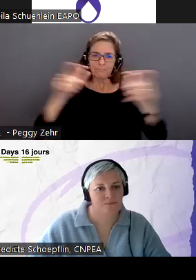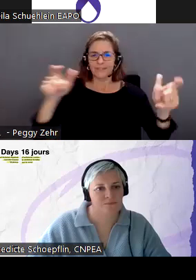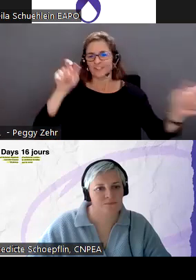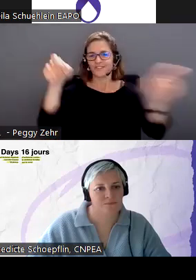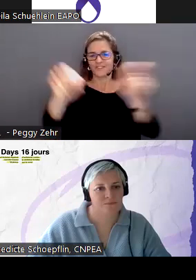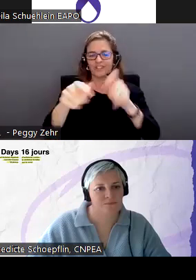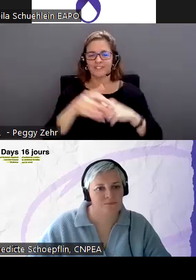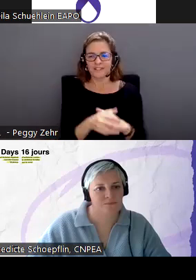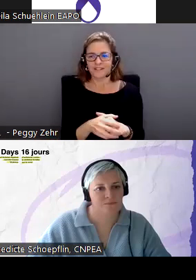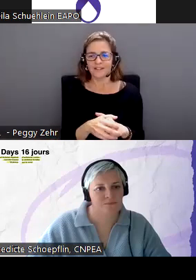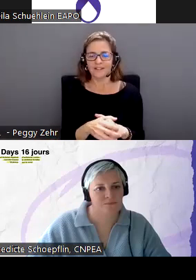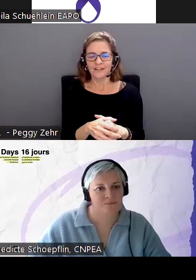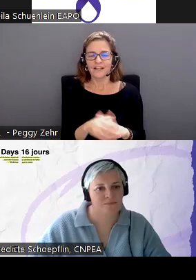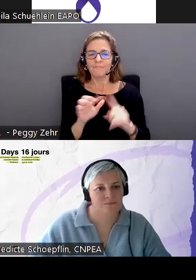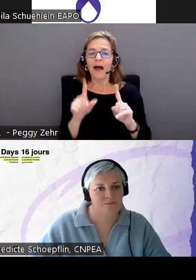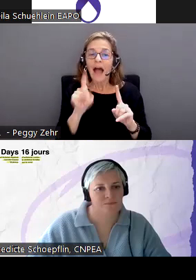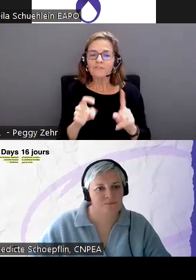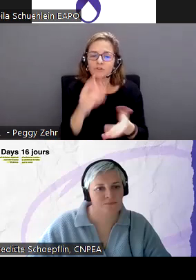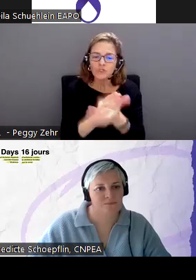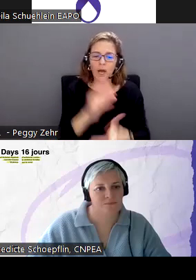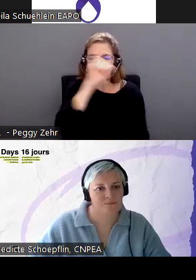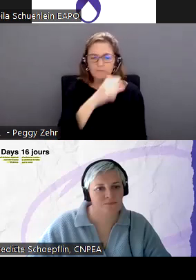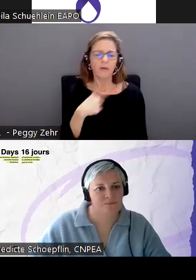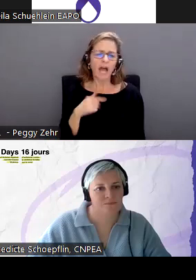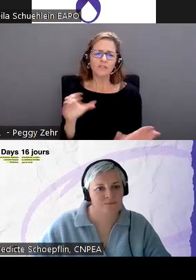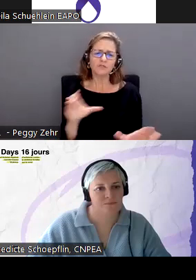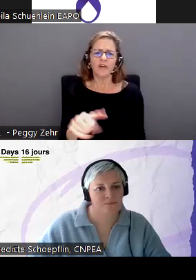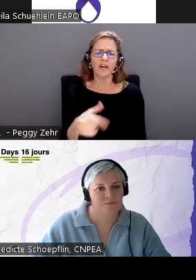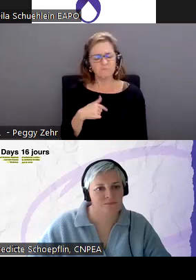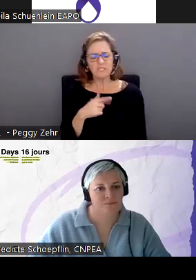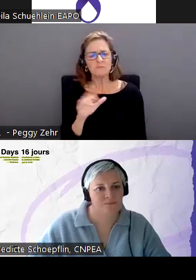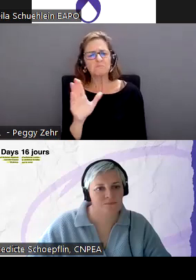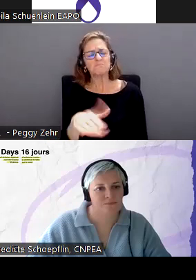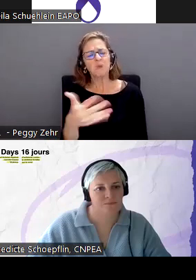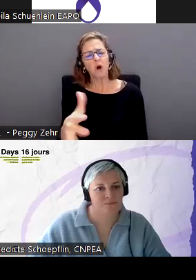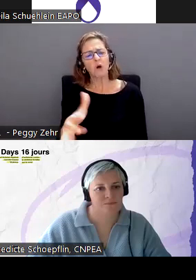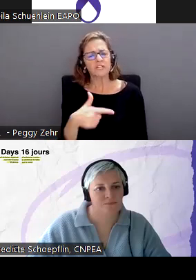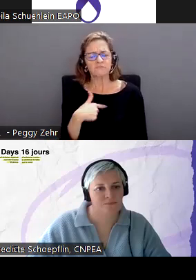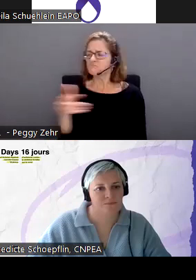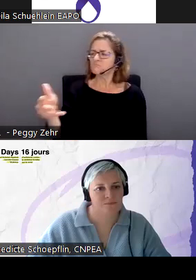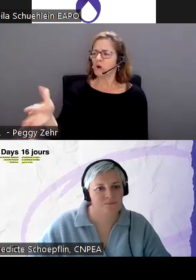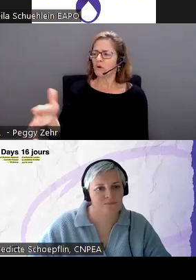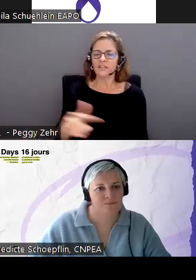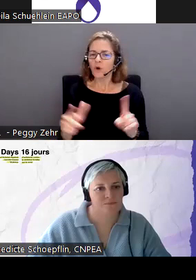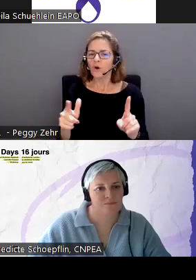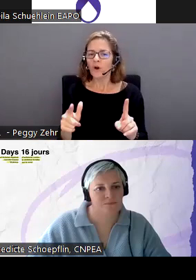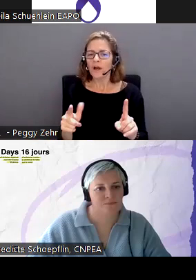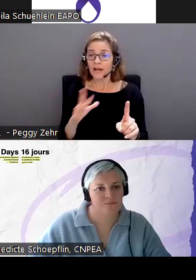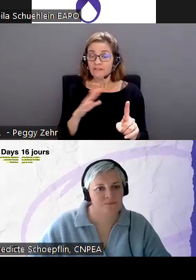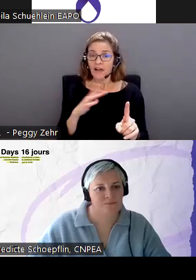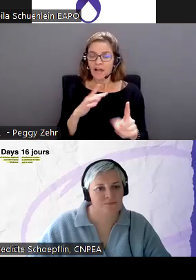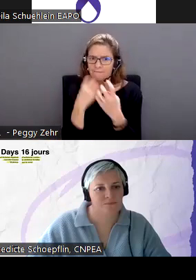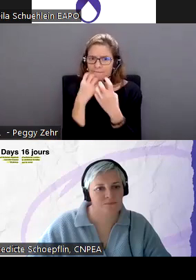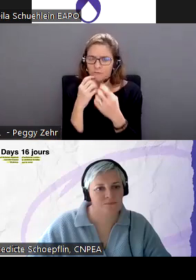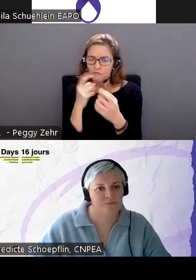that idea of I already do that to instead thinking, yes, I do. I'm already working on that. I'm already care about